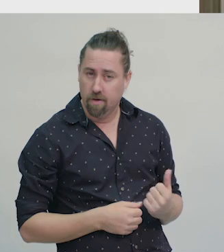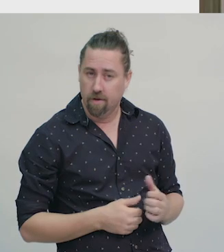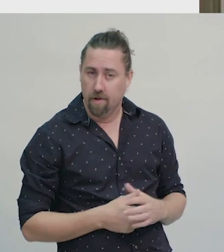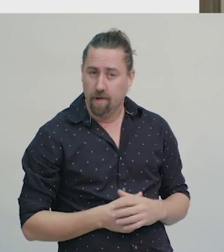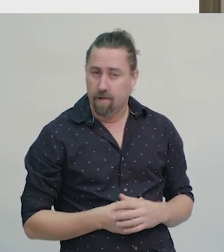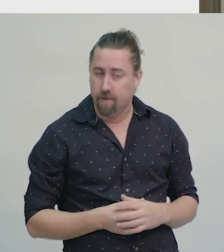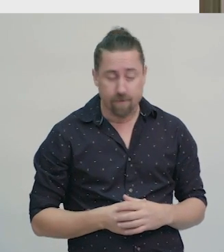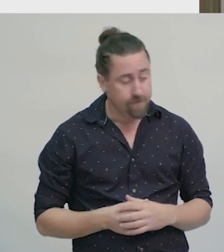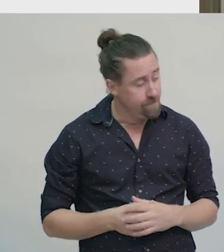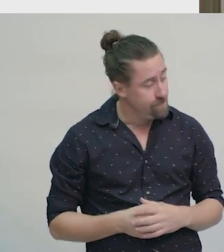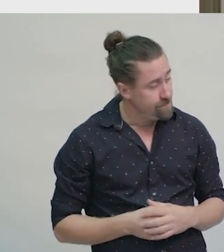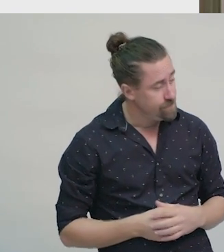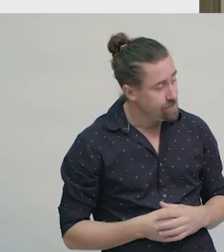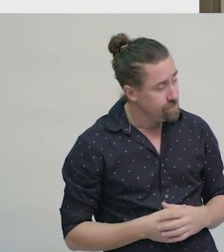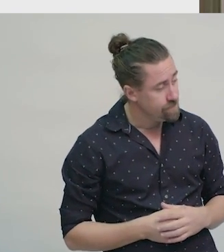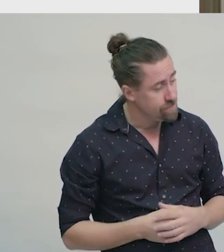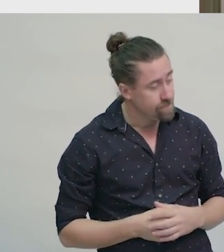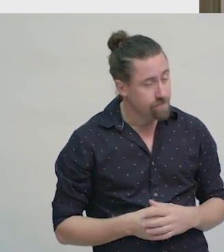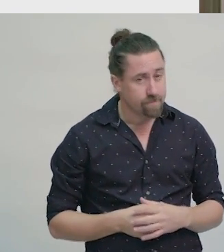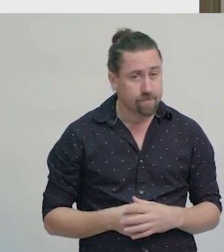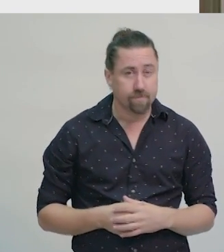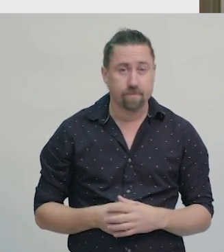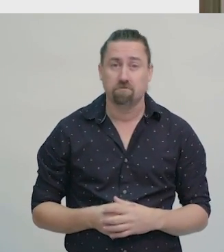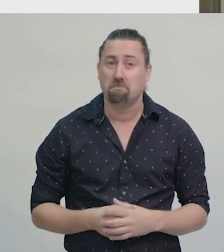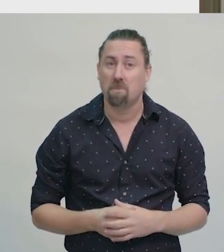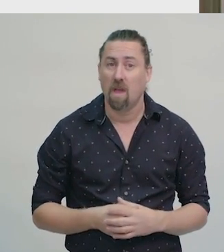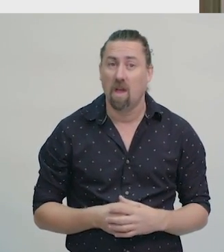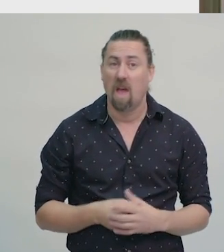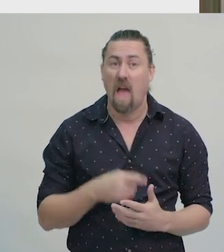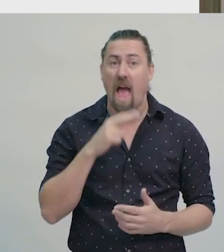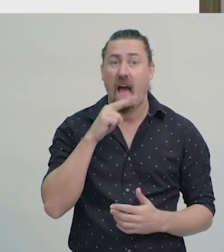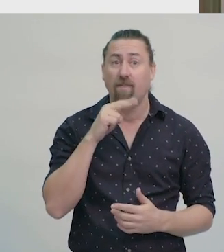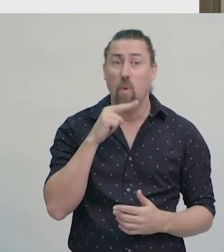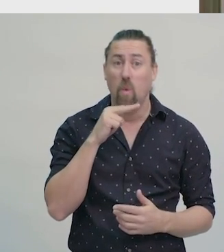can be sunny one minute and stormy the next.